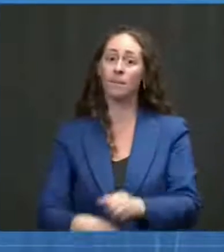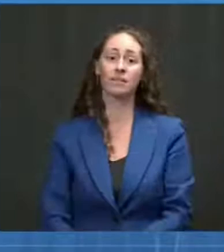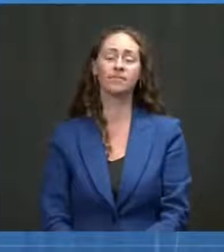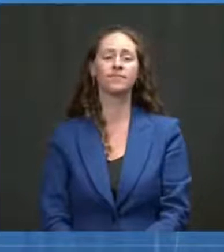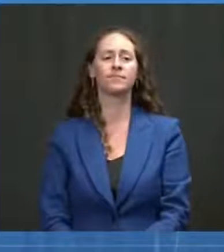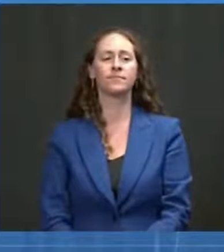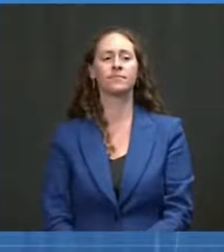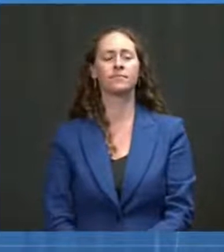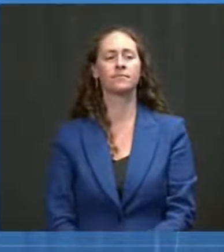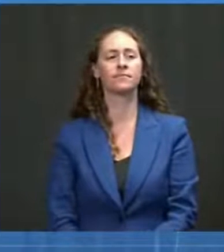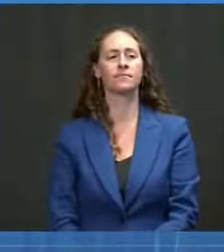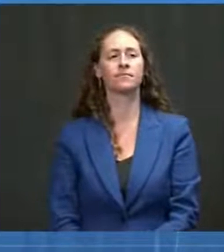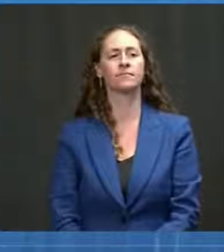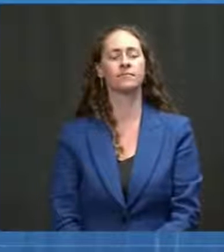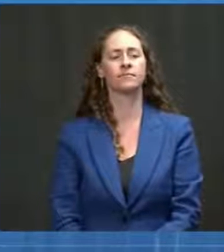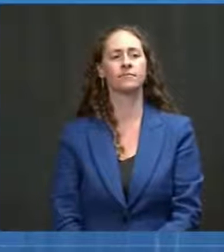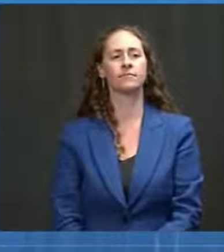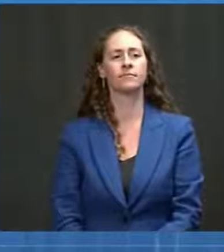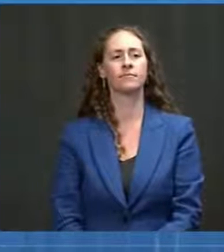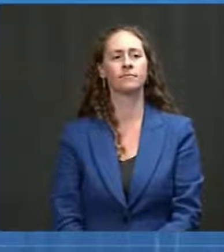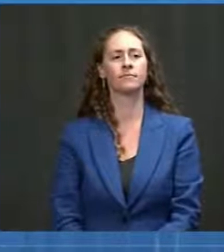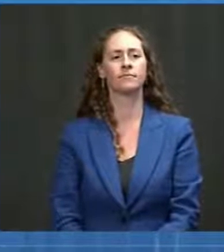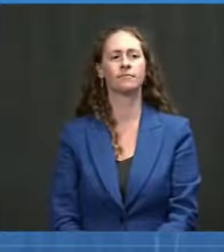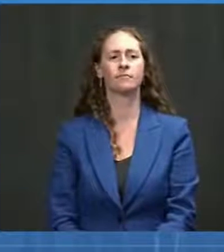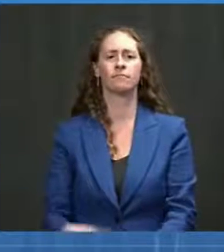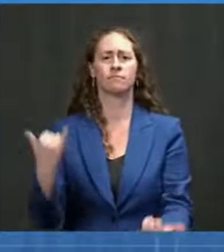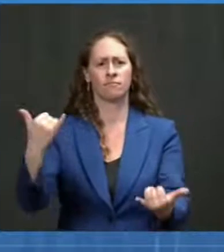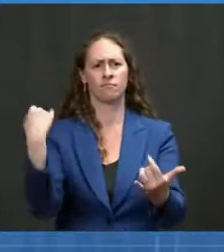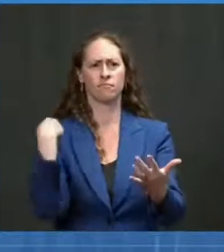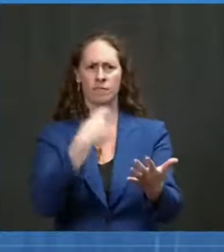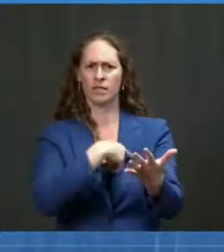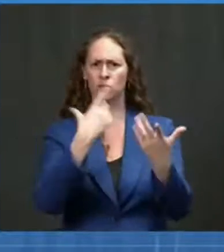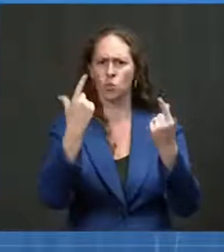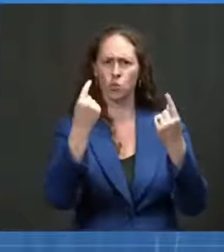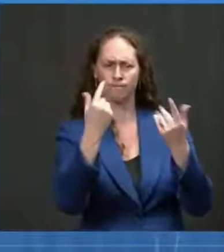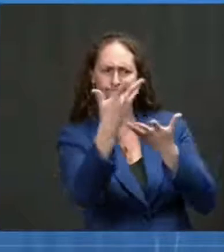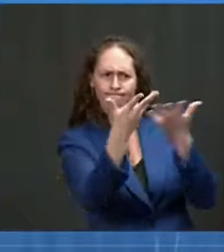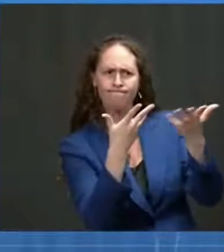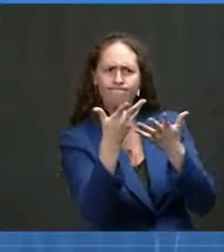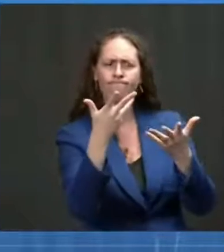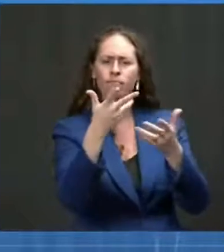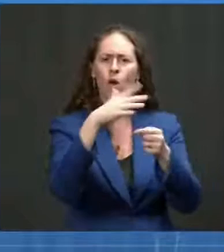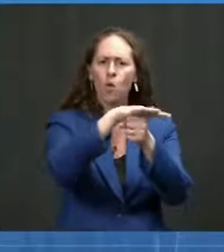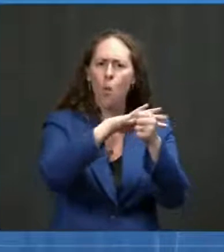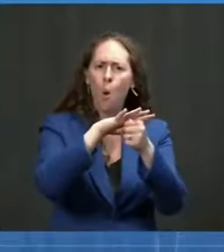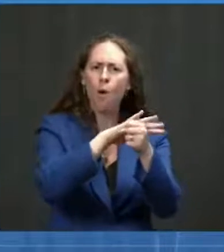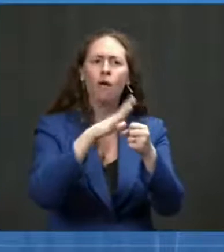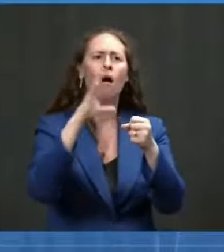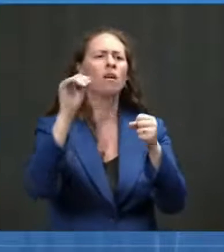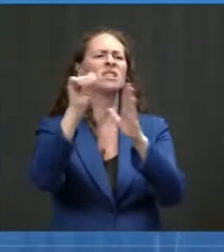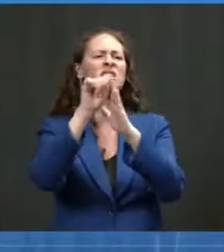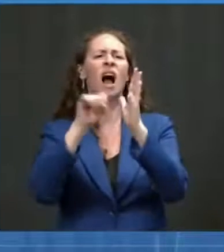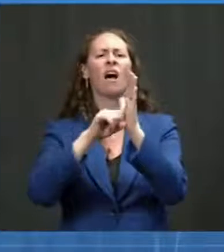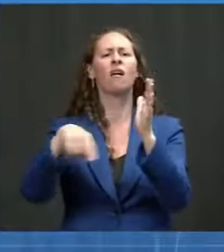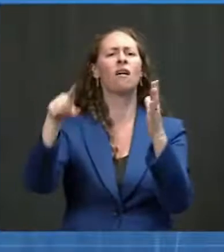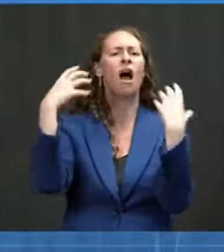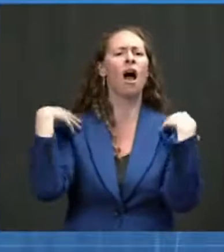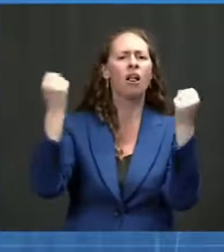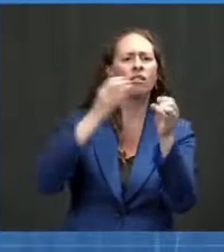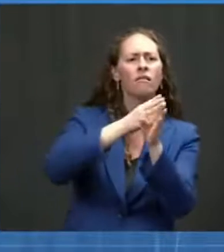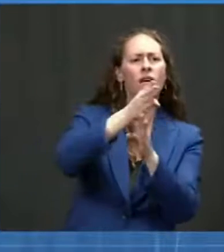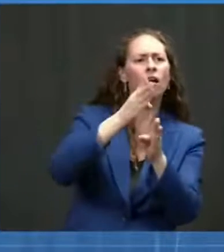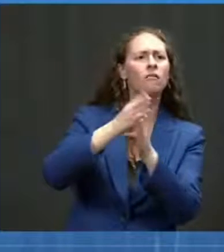In the weeks ahead, we'll continue working closely with states, healthcare providers, pharmacies, and national